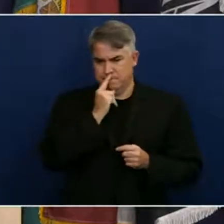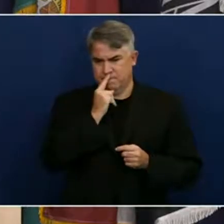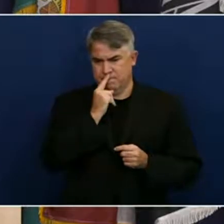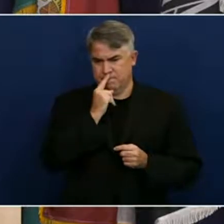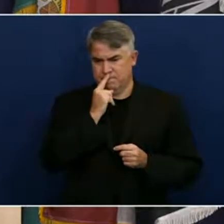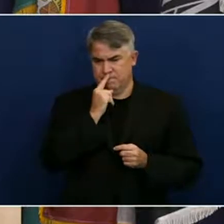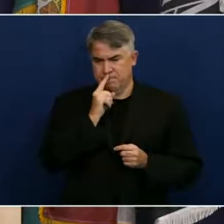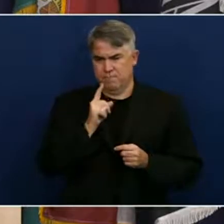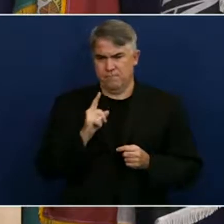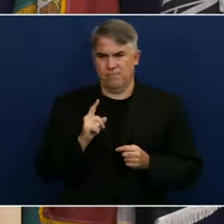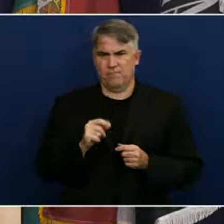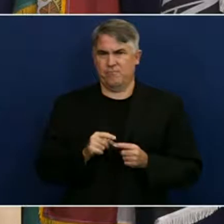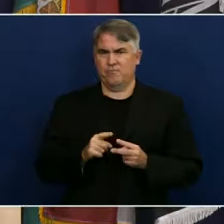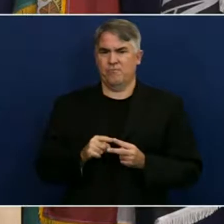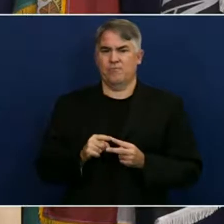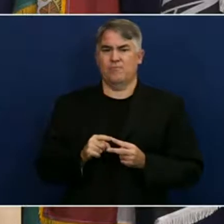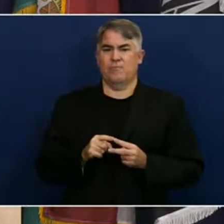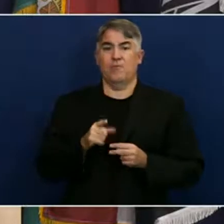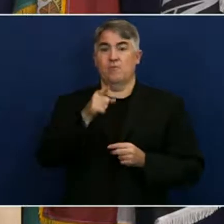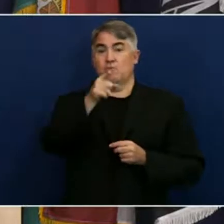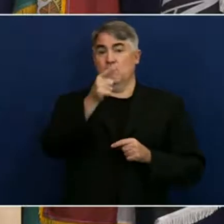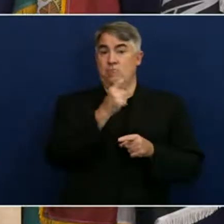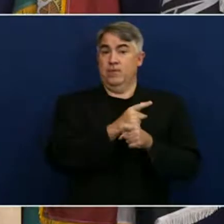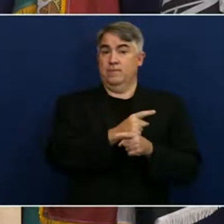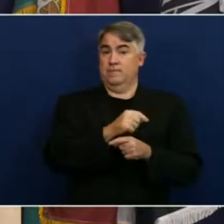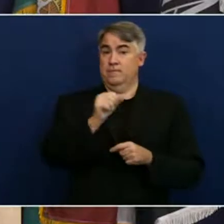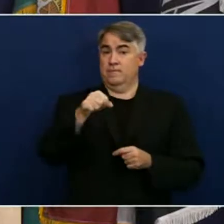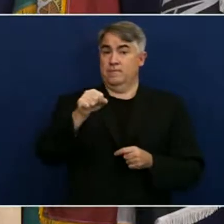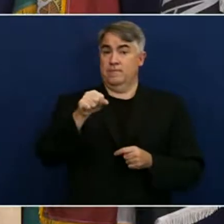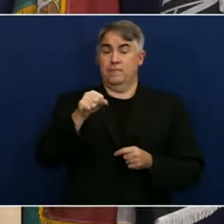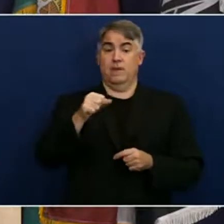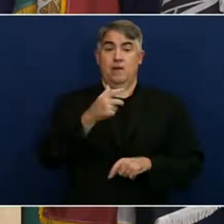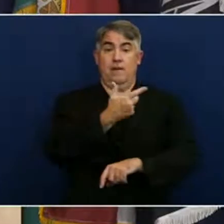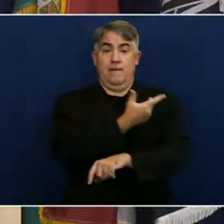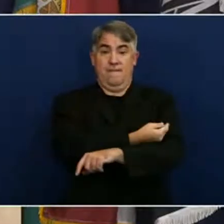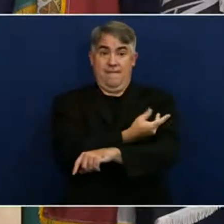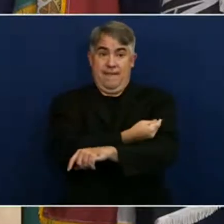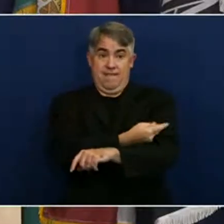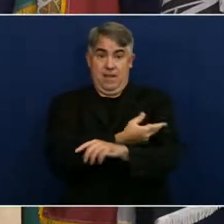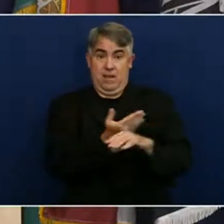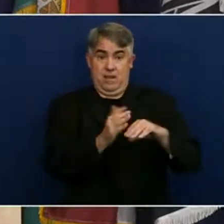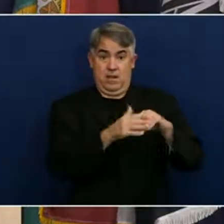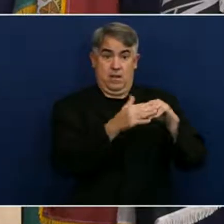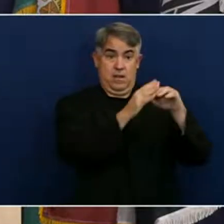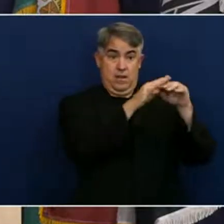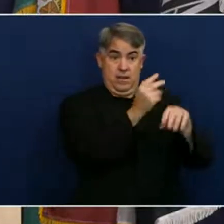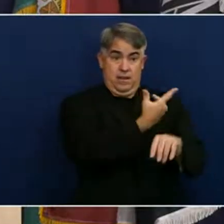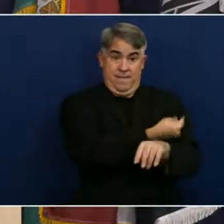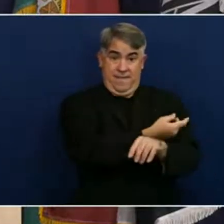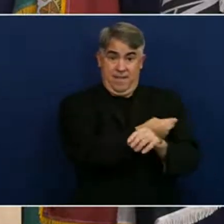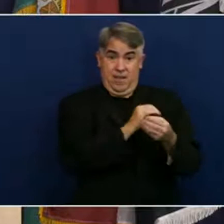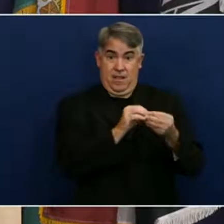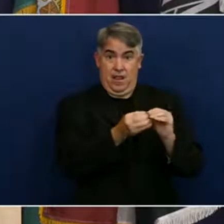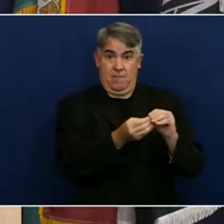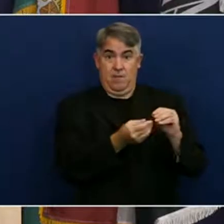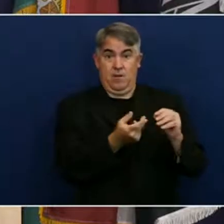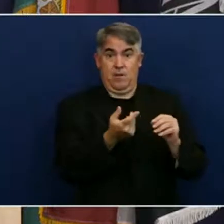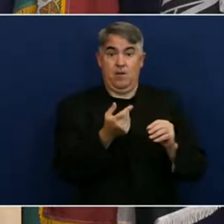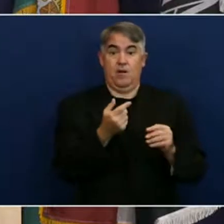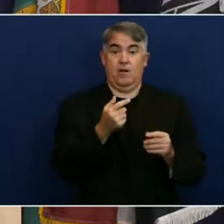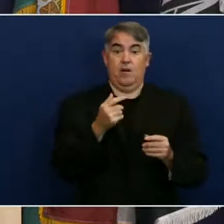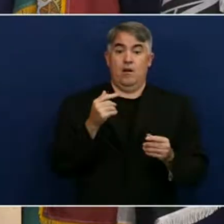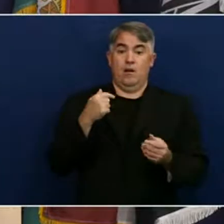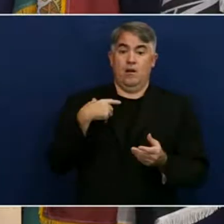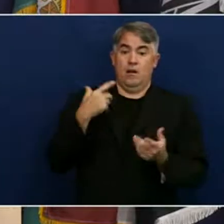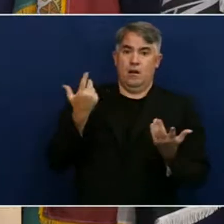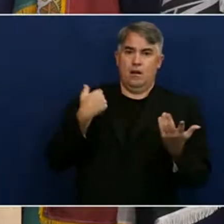goal, look, there's no doubt the pace at which people are getting vaccinated has slowed. That is not surprising, though. You